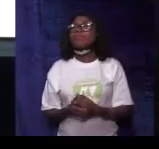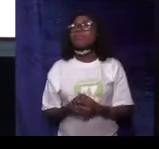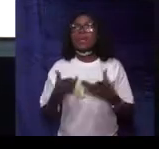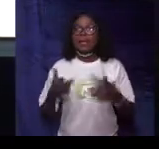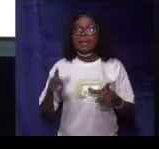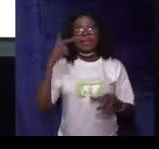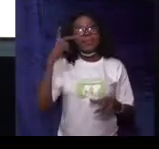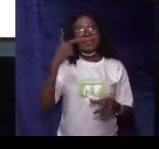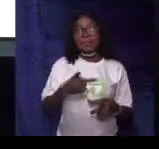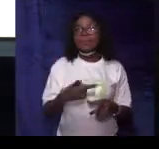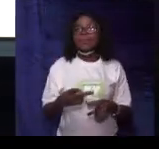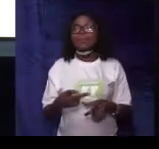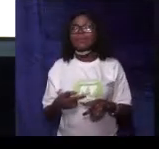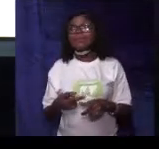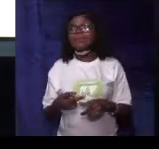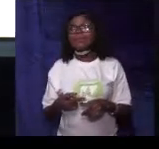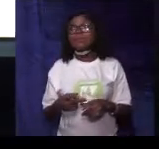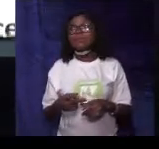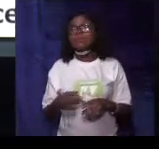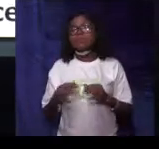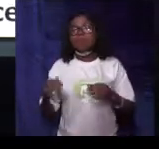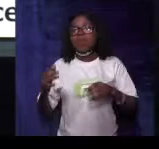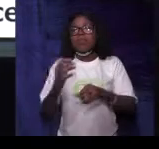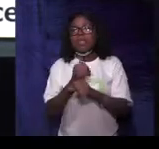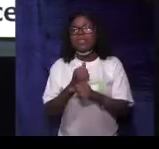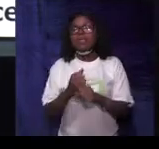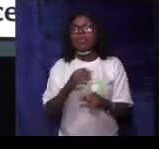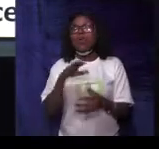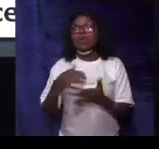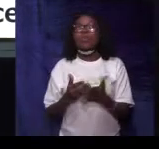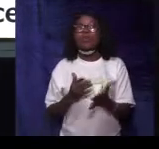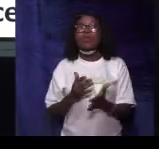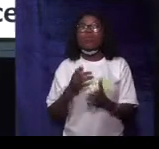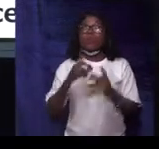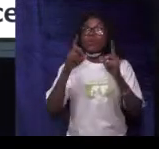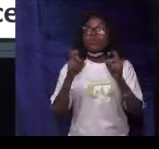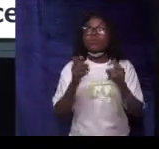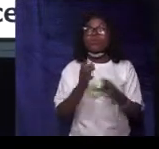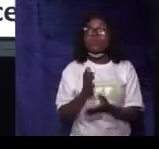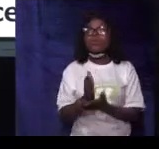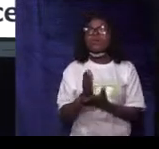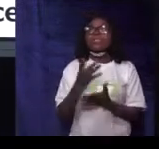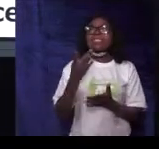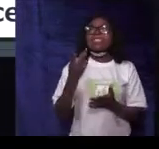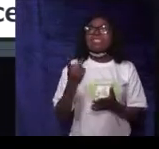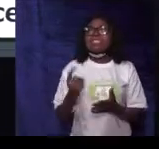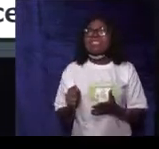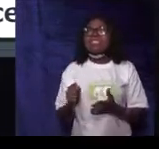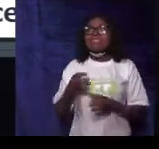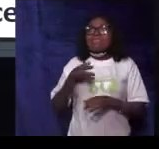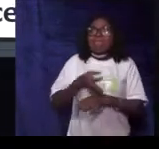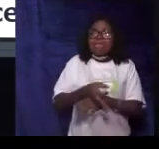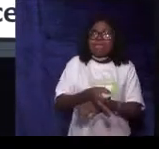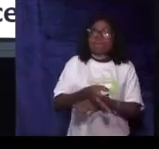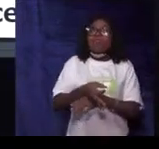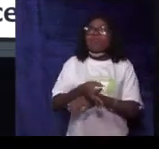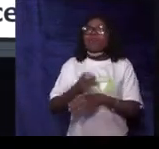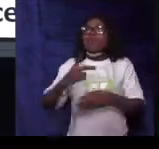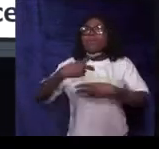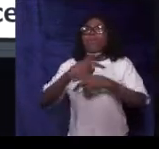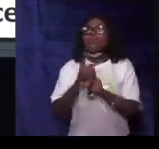is leading. Let's see if you have been getting all the questions right. Next question is this: the